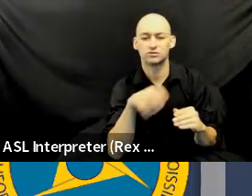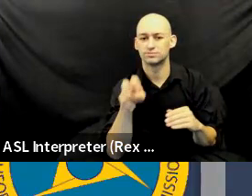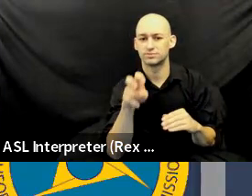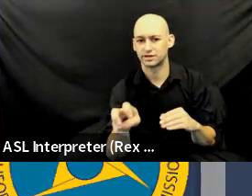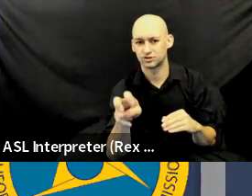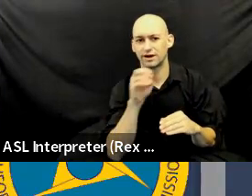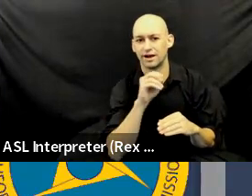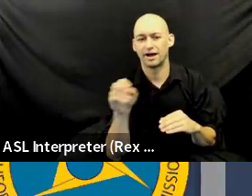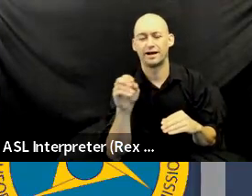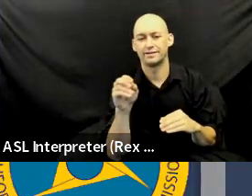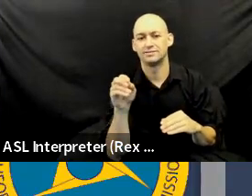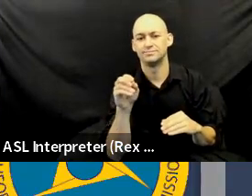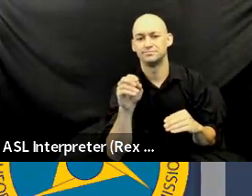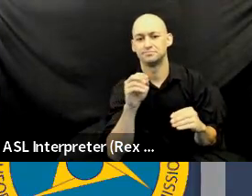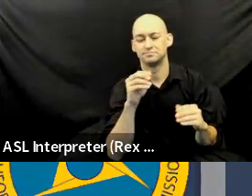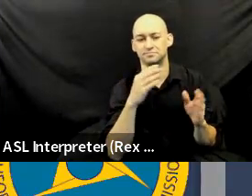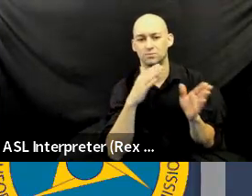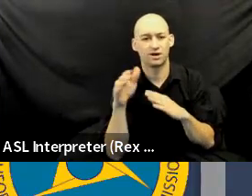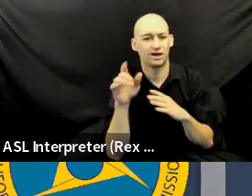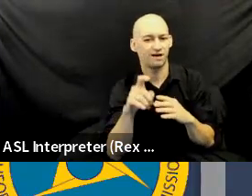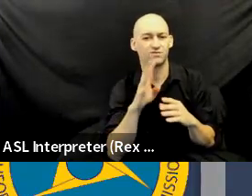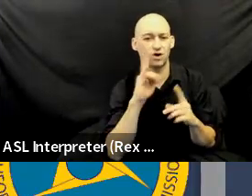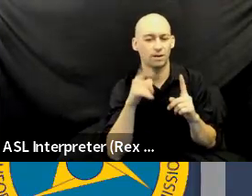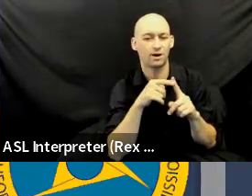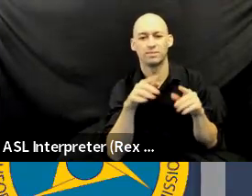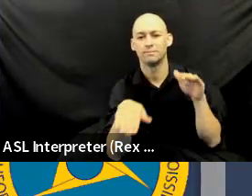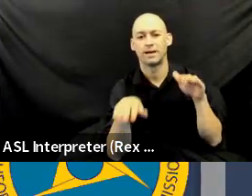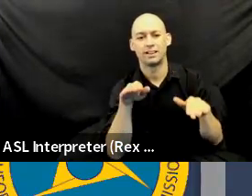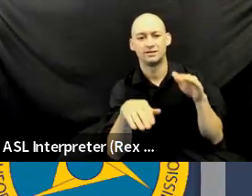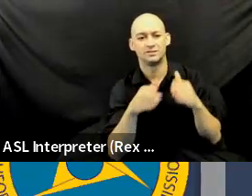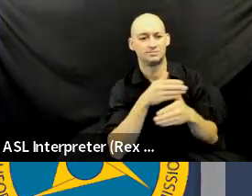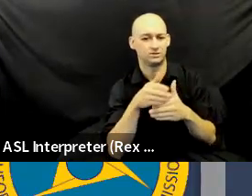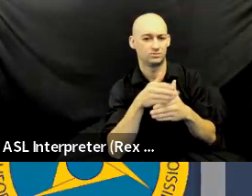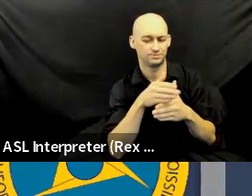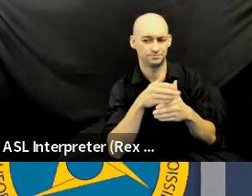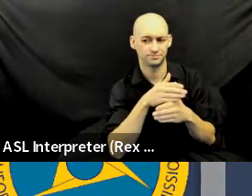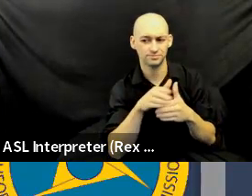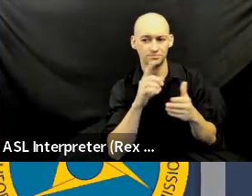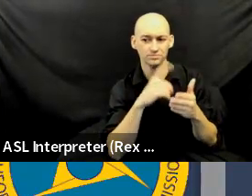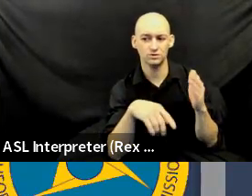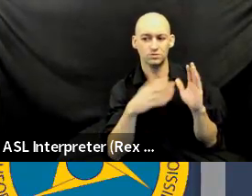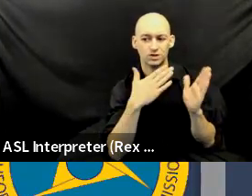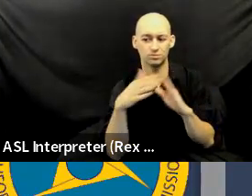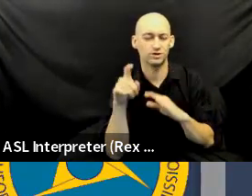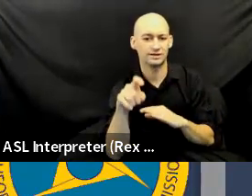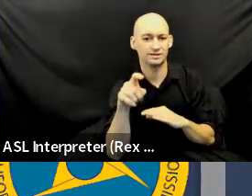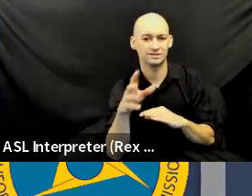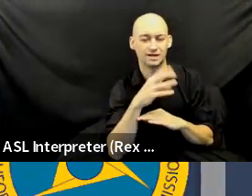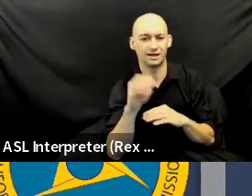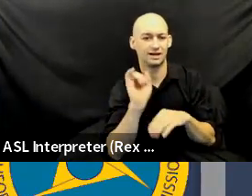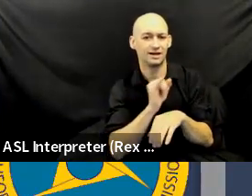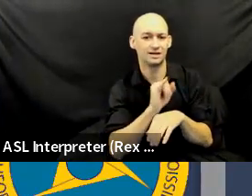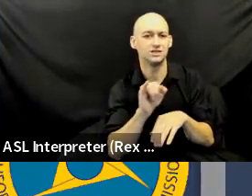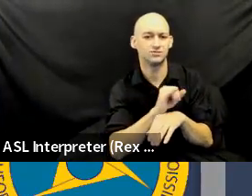transportation in our community, we have to talk about, the balance between what the community needs and what industries